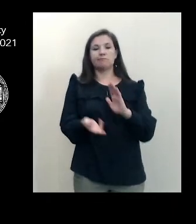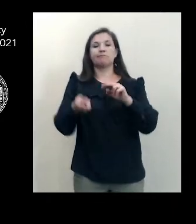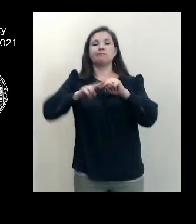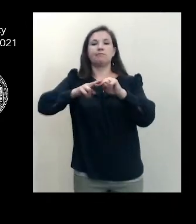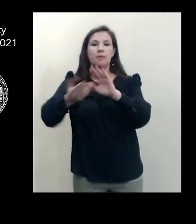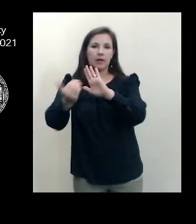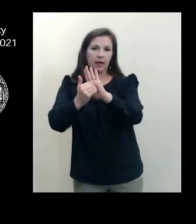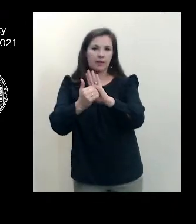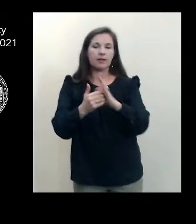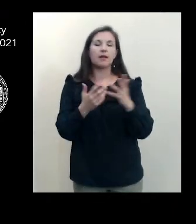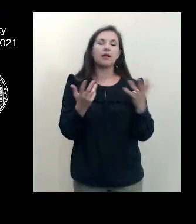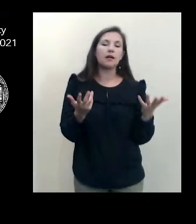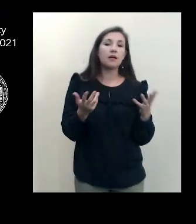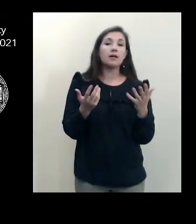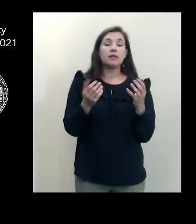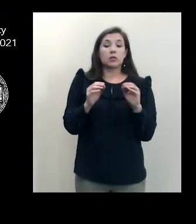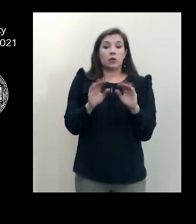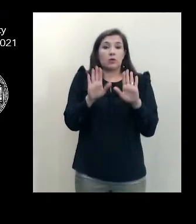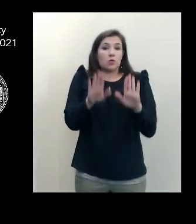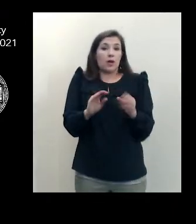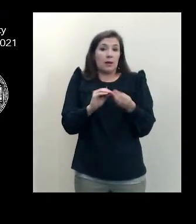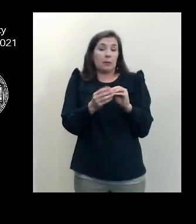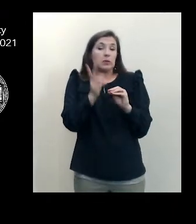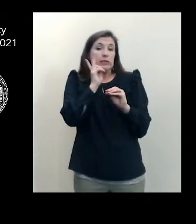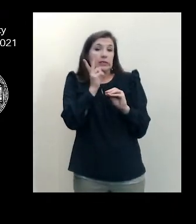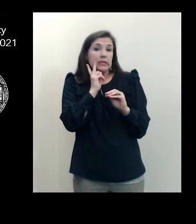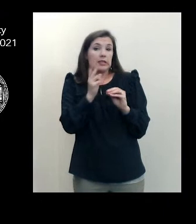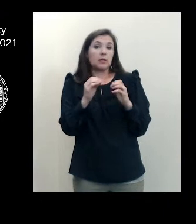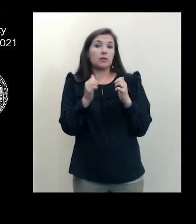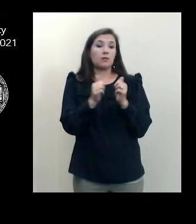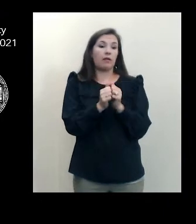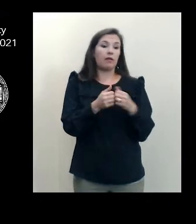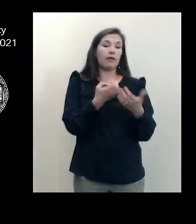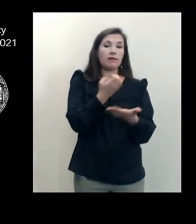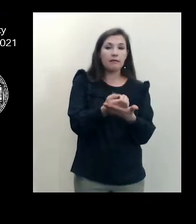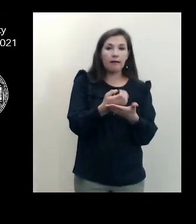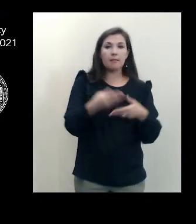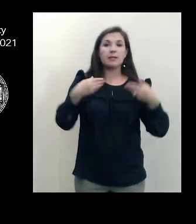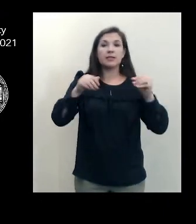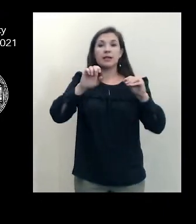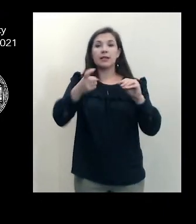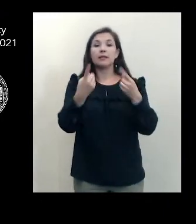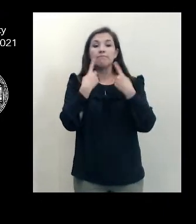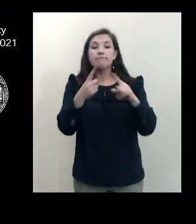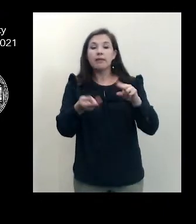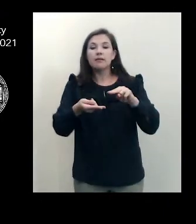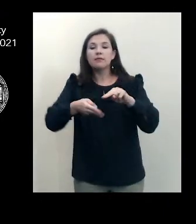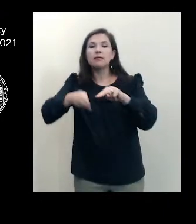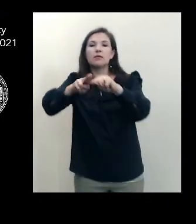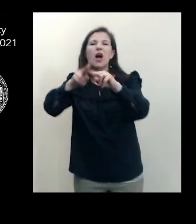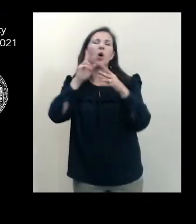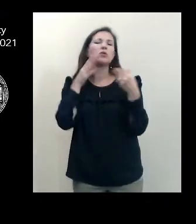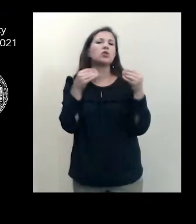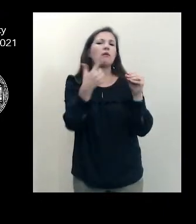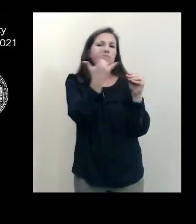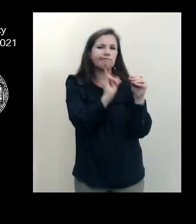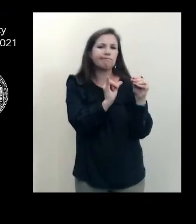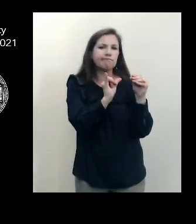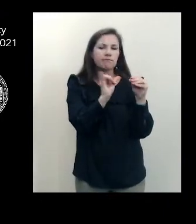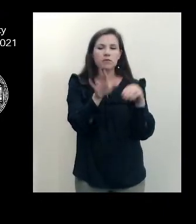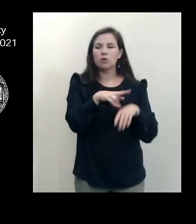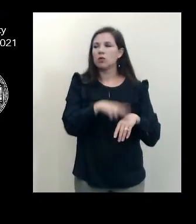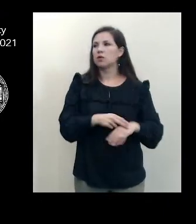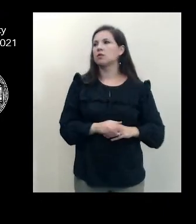of some great numbers that we're seeing with the rebounding economy and our sales tax. We are going to share that sales tax, of course.